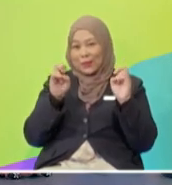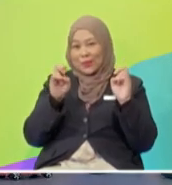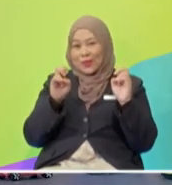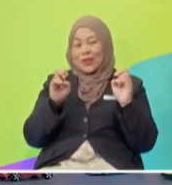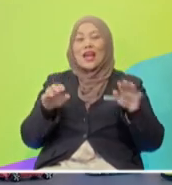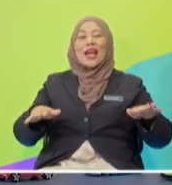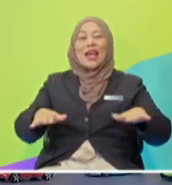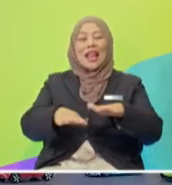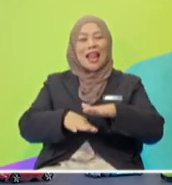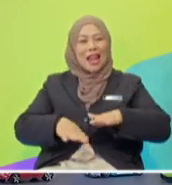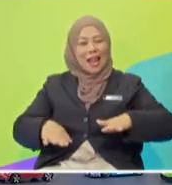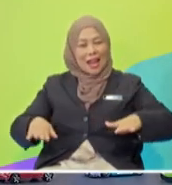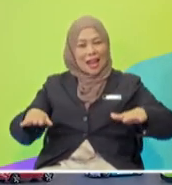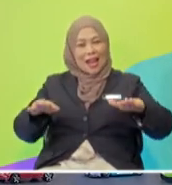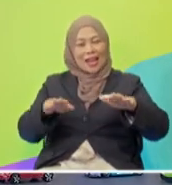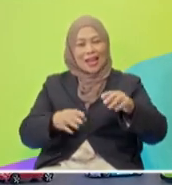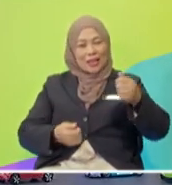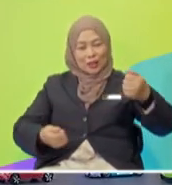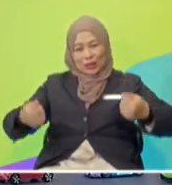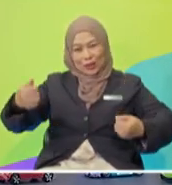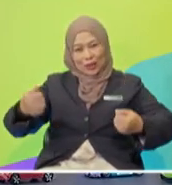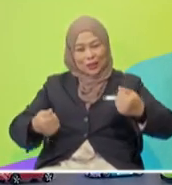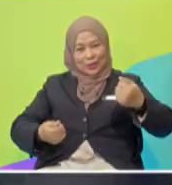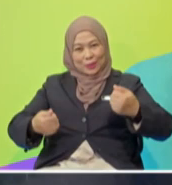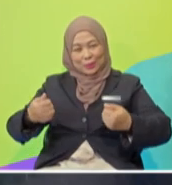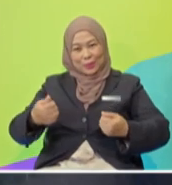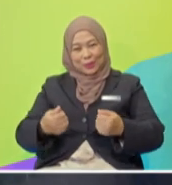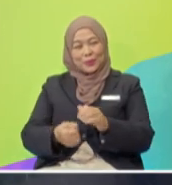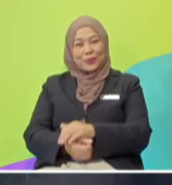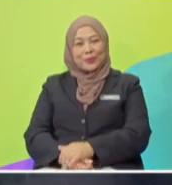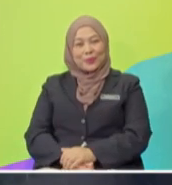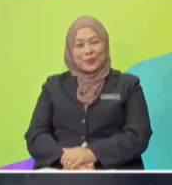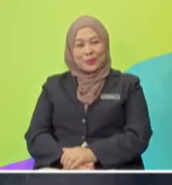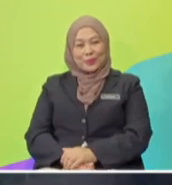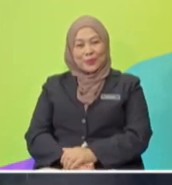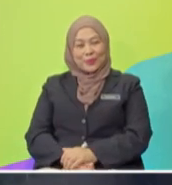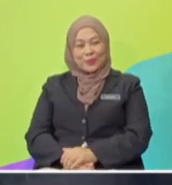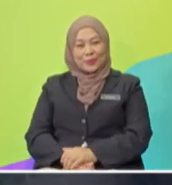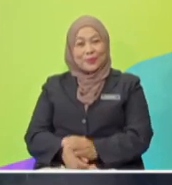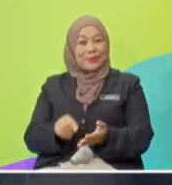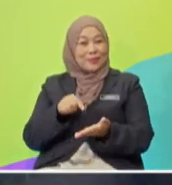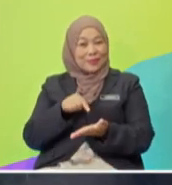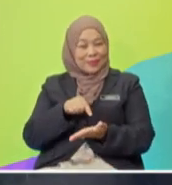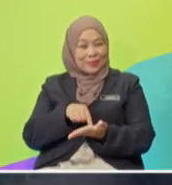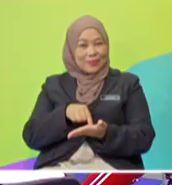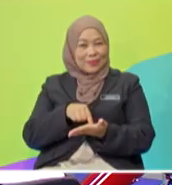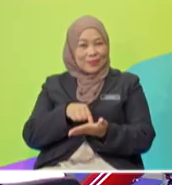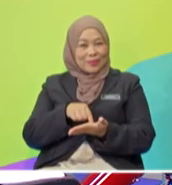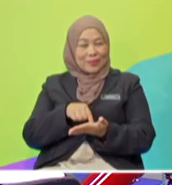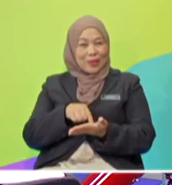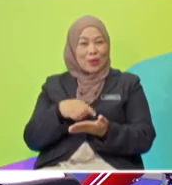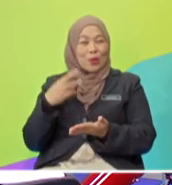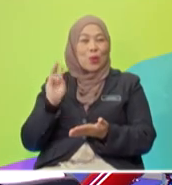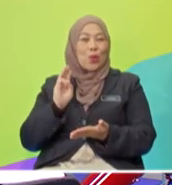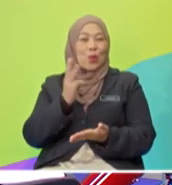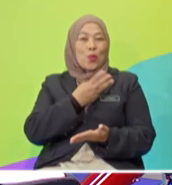land transport. Alright teacher, what are we going to do in this segment, teacher? Okay, in this segment, we are going to play a game.